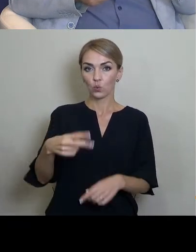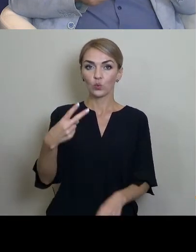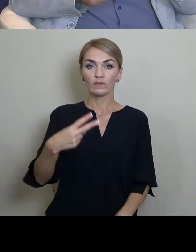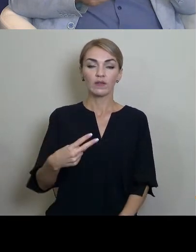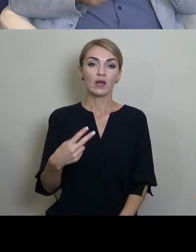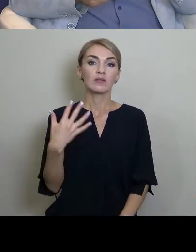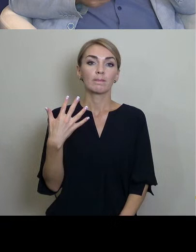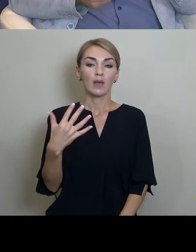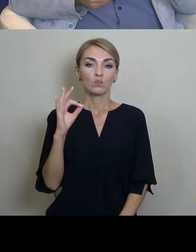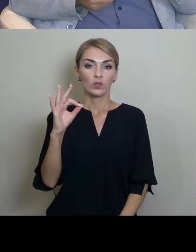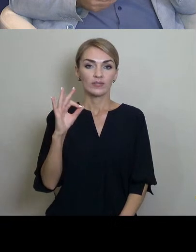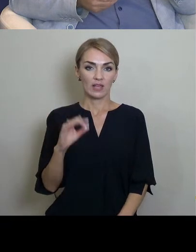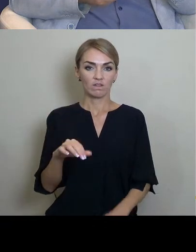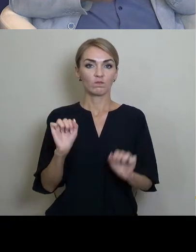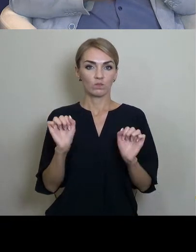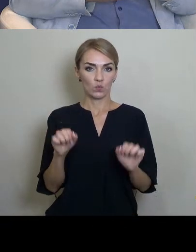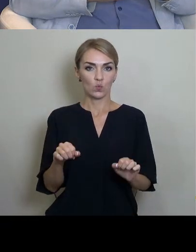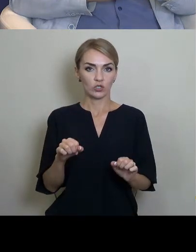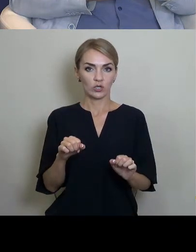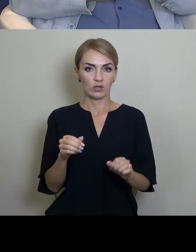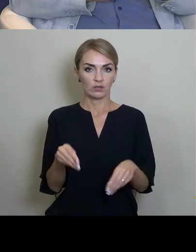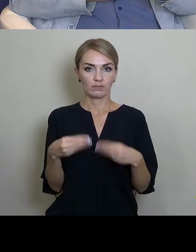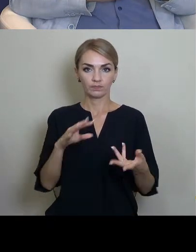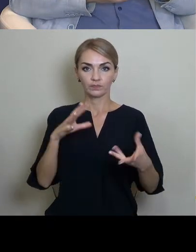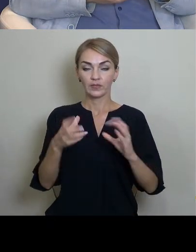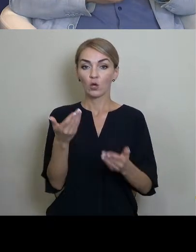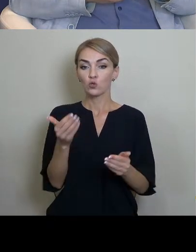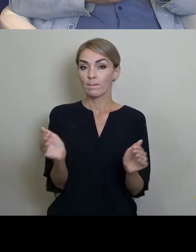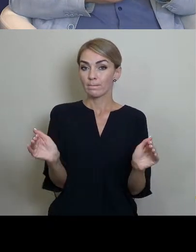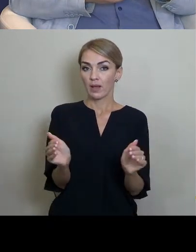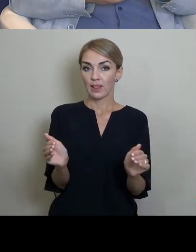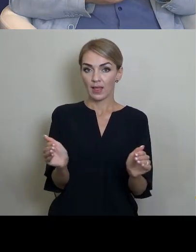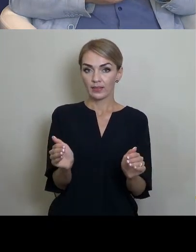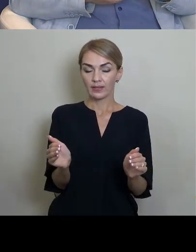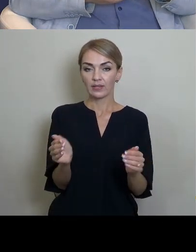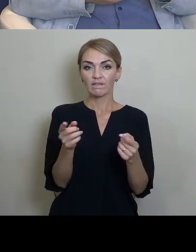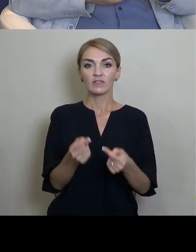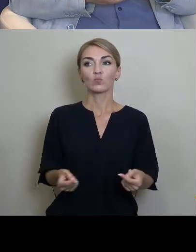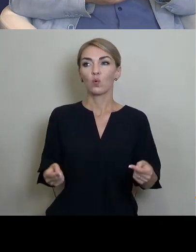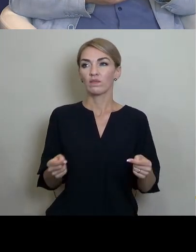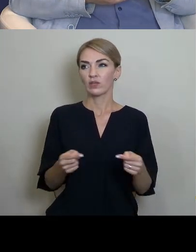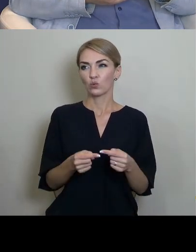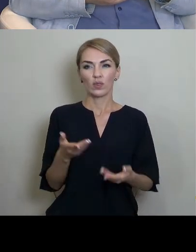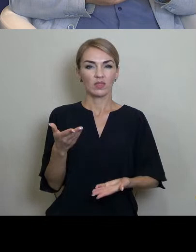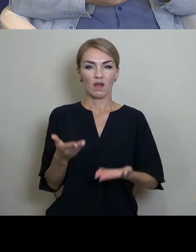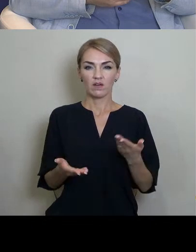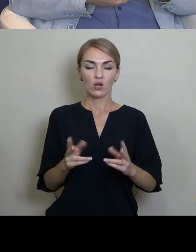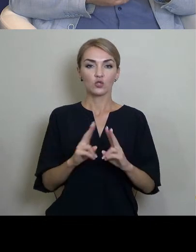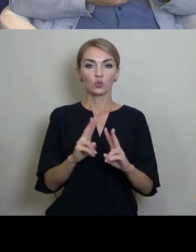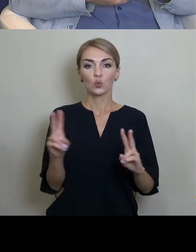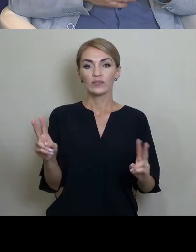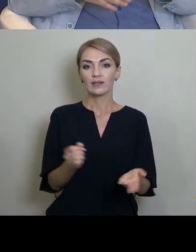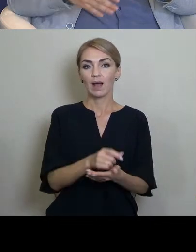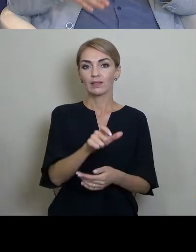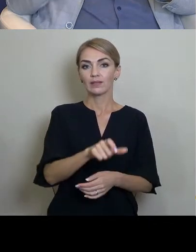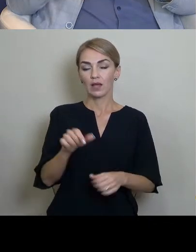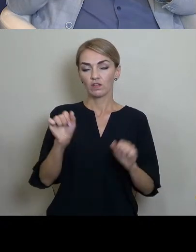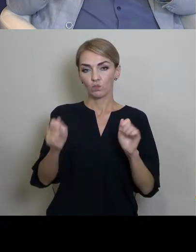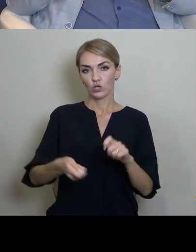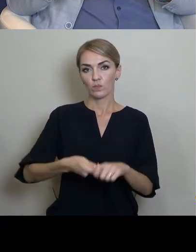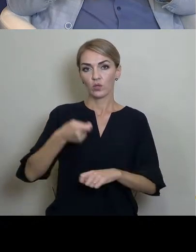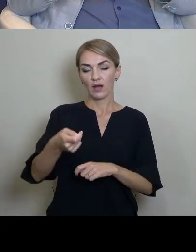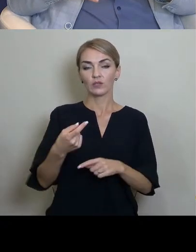this 25% might play. But if the constituency is small, most probably none